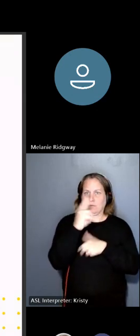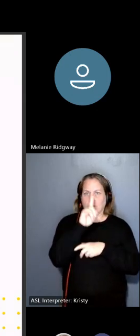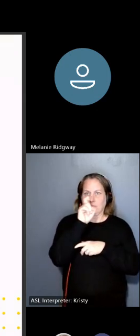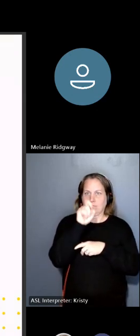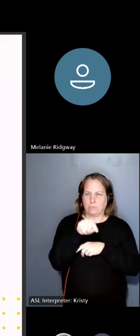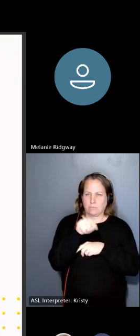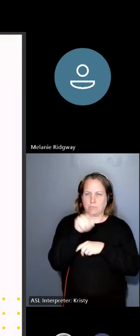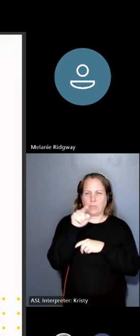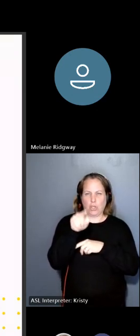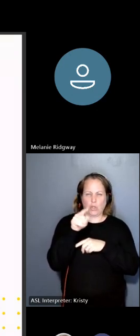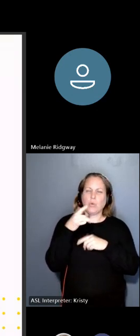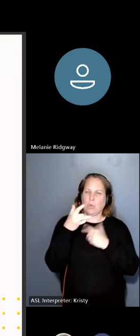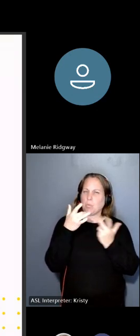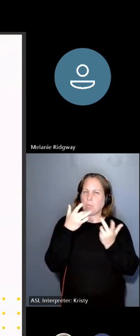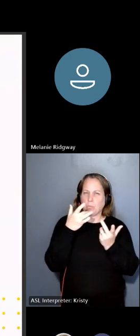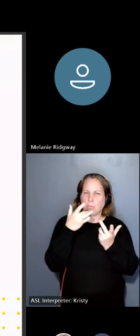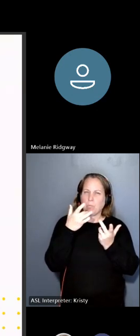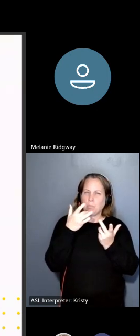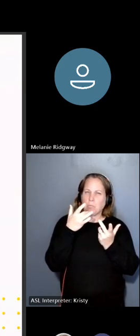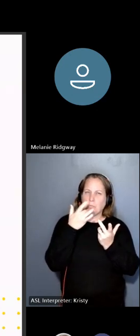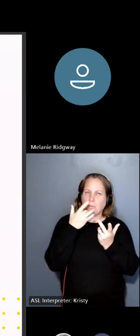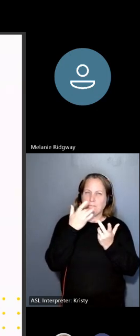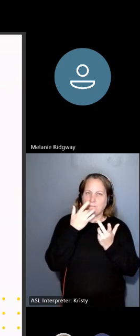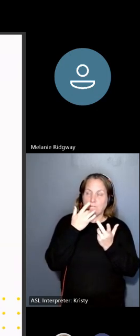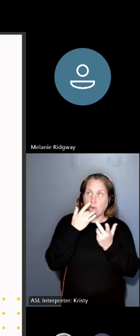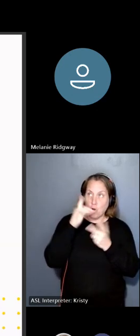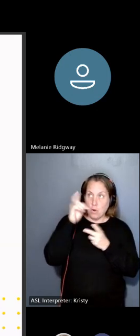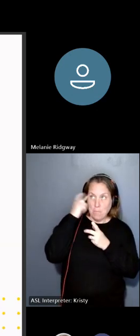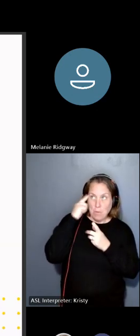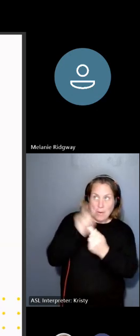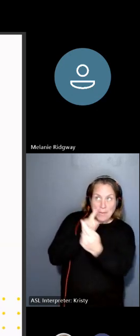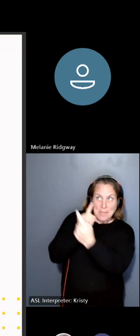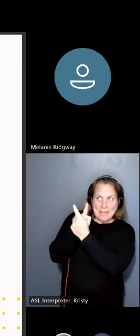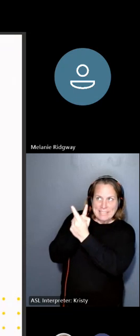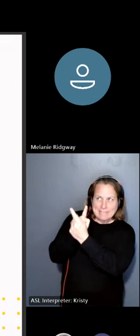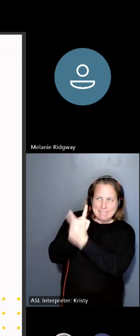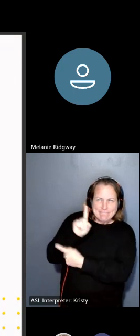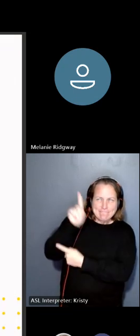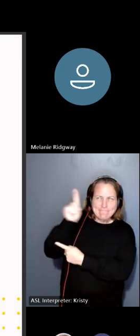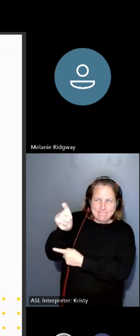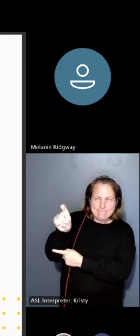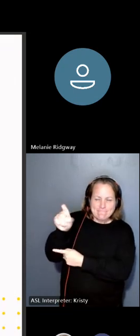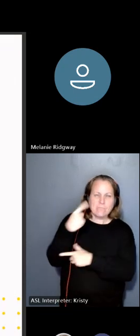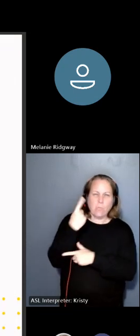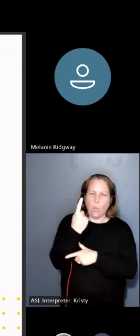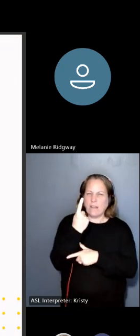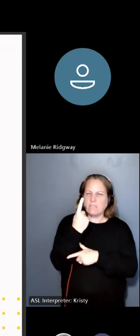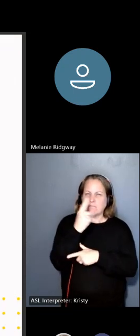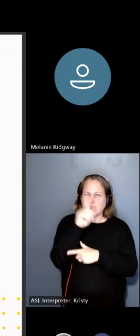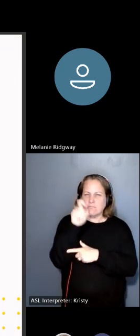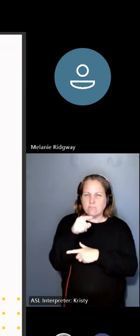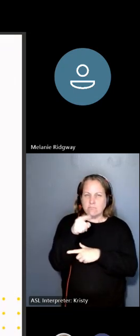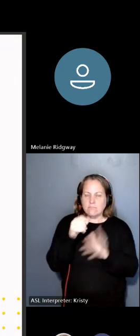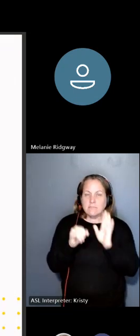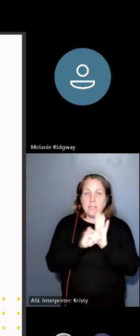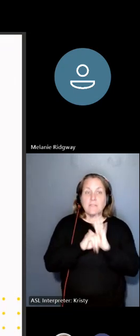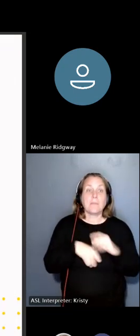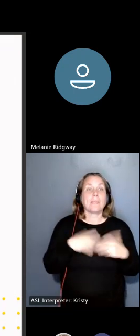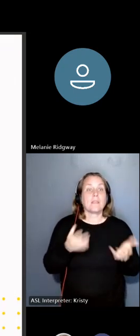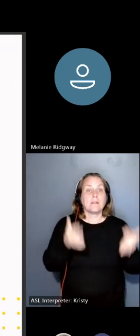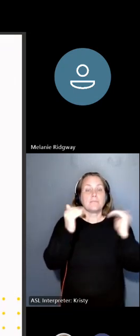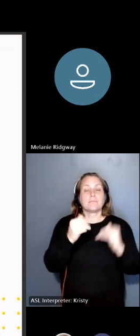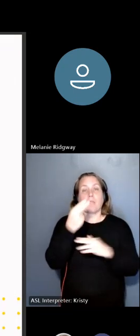that you would like to ask an employer. For Humber students on the